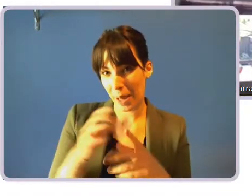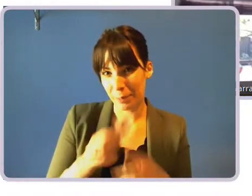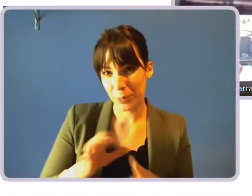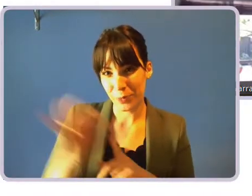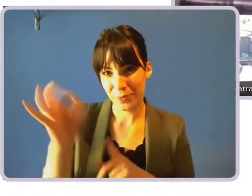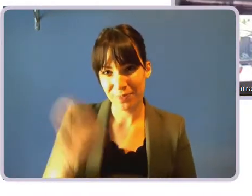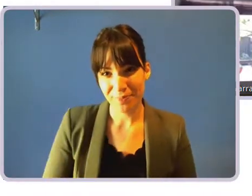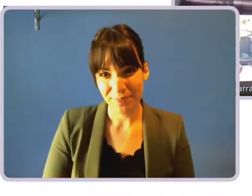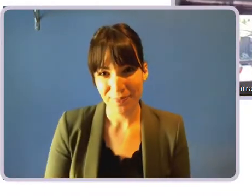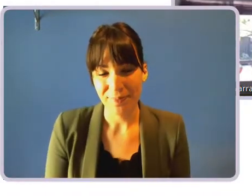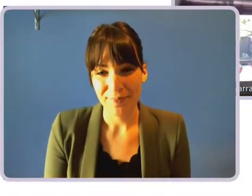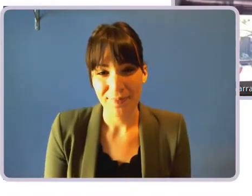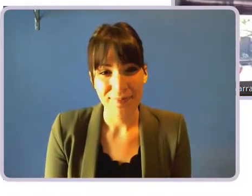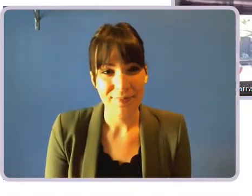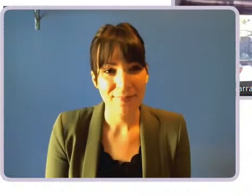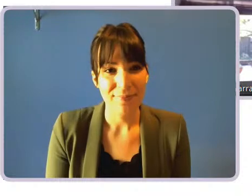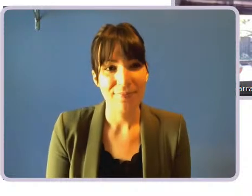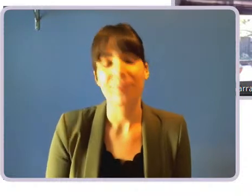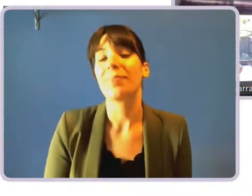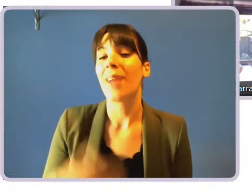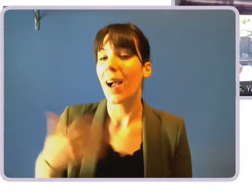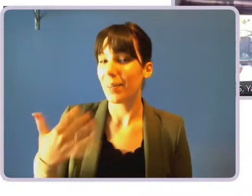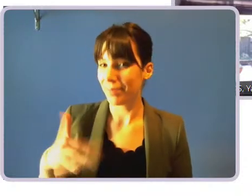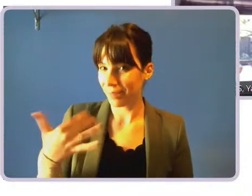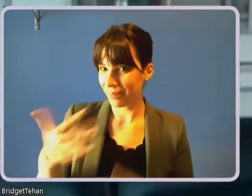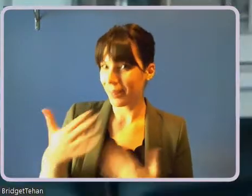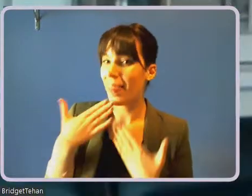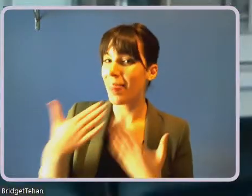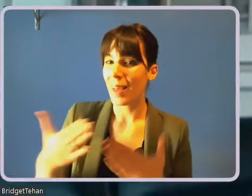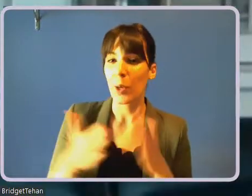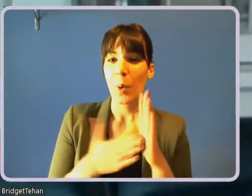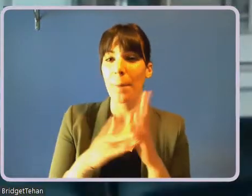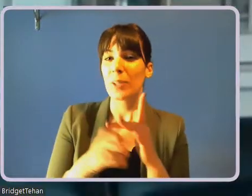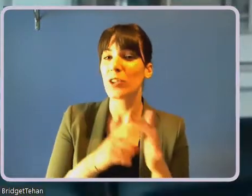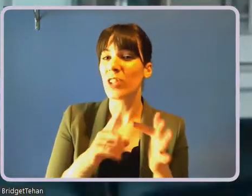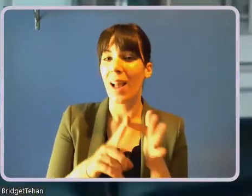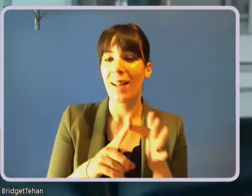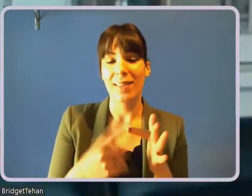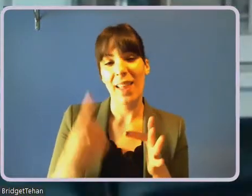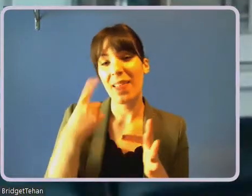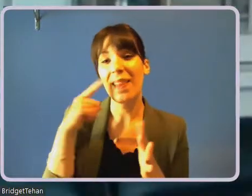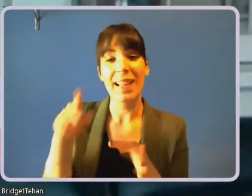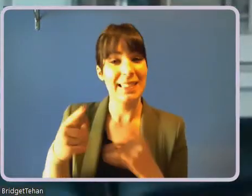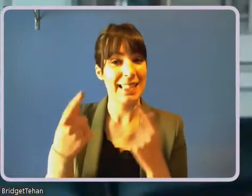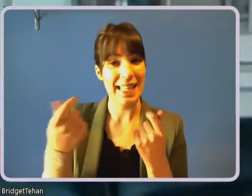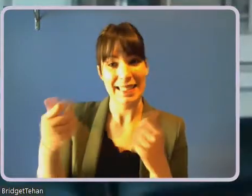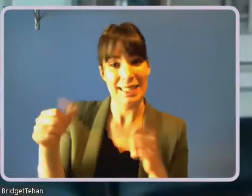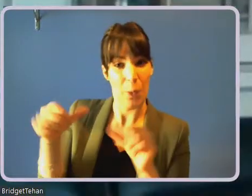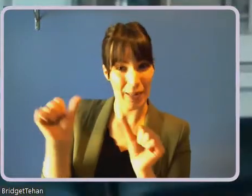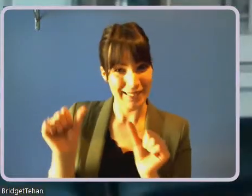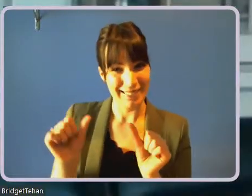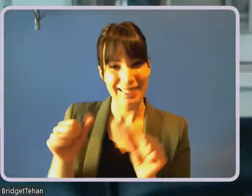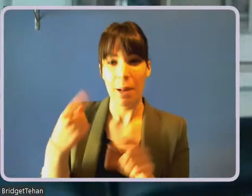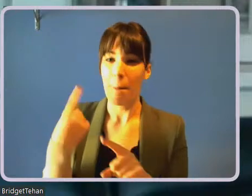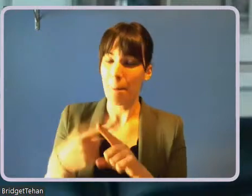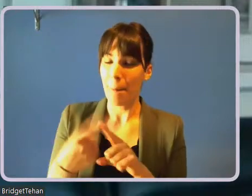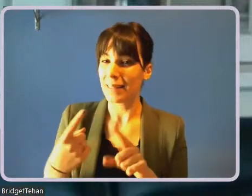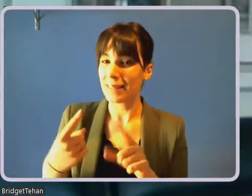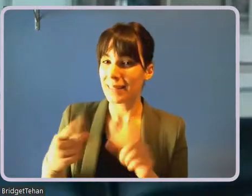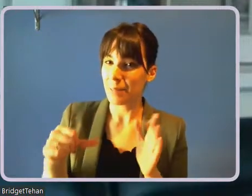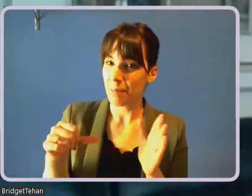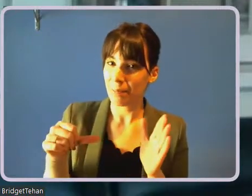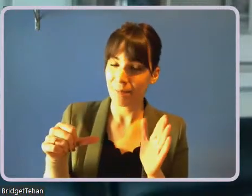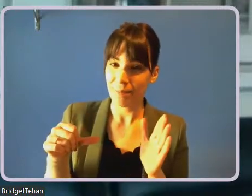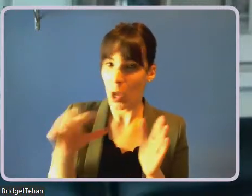Great, thank you so much, Michelle. It certainly is an easy win and a very cost-effective win as well. And I'm really liking